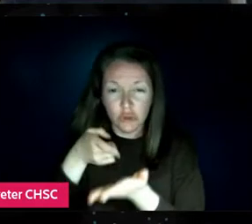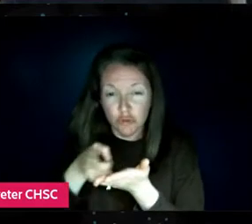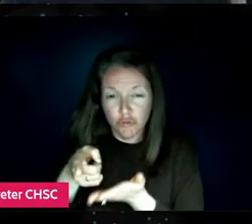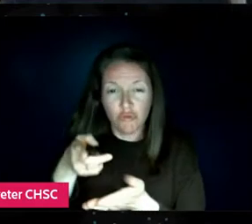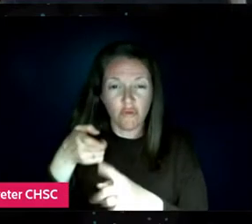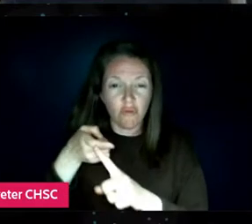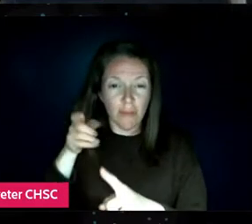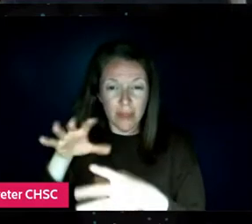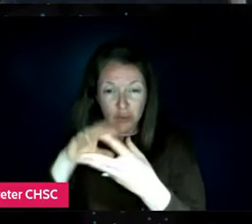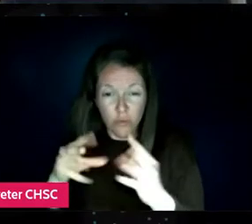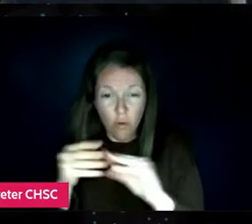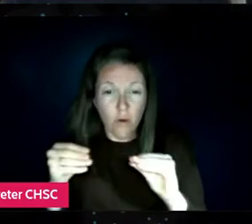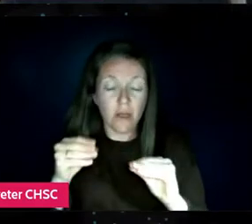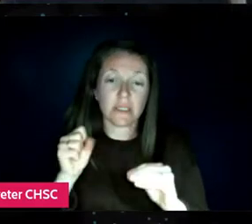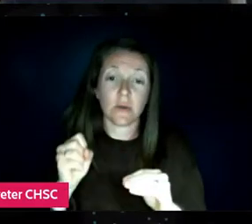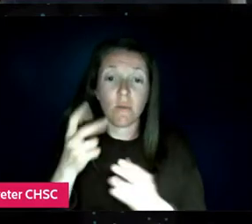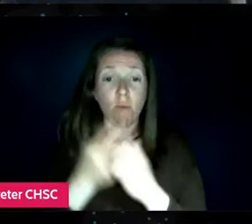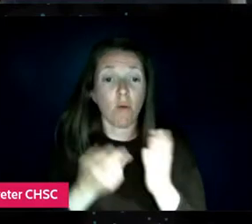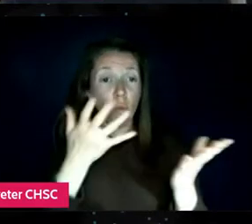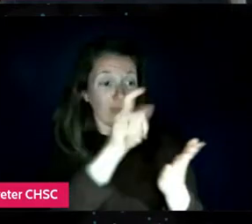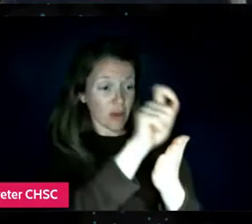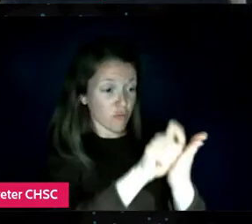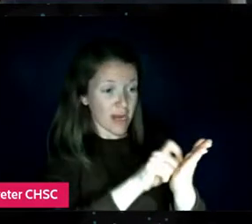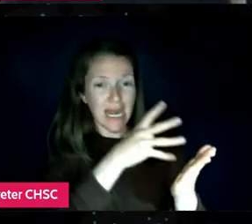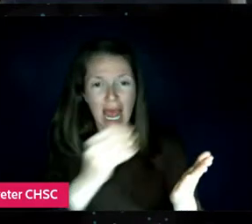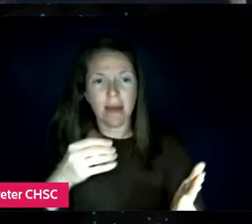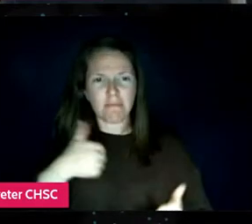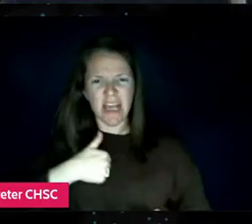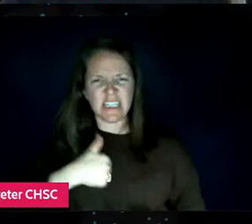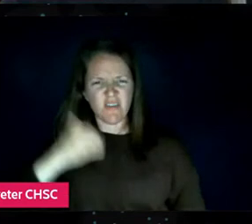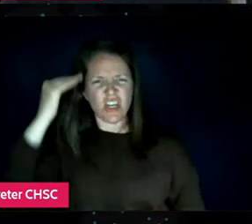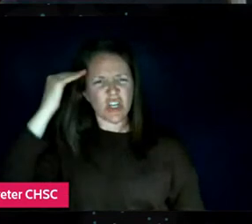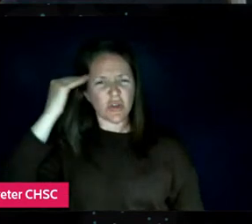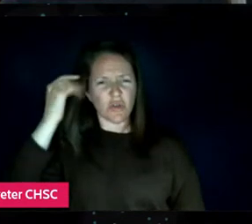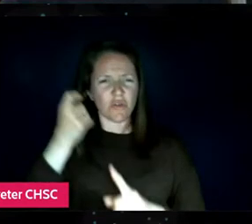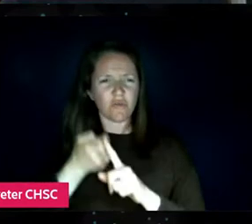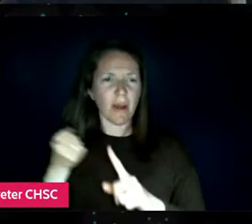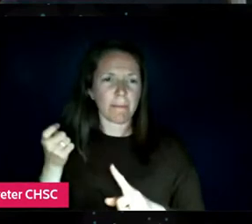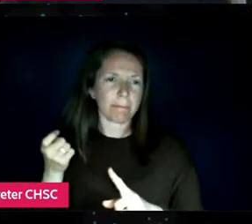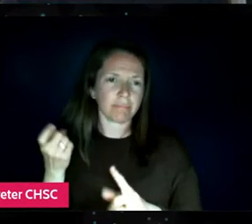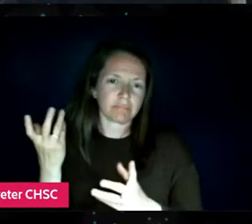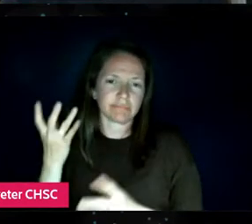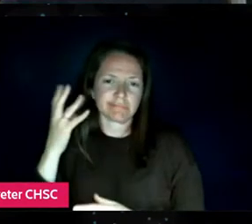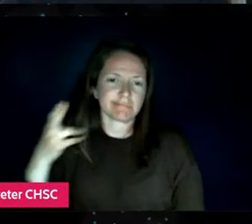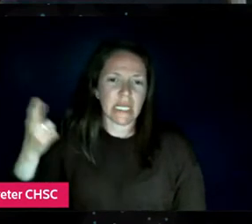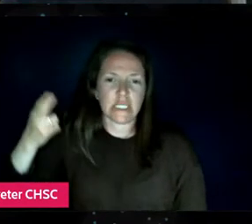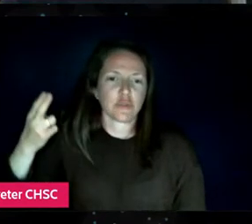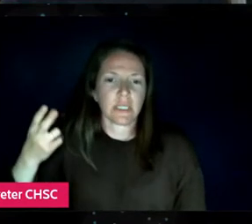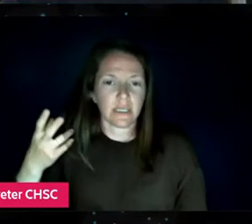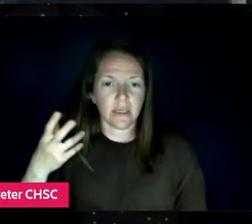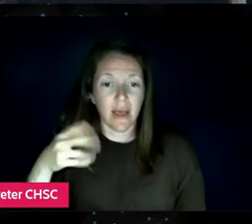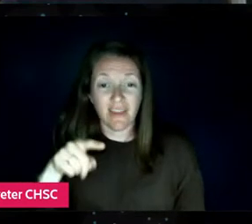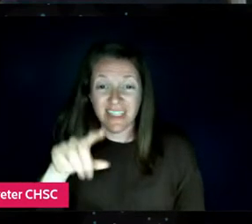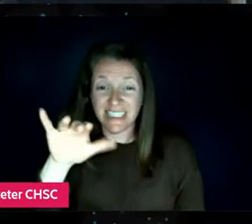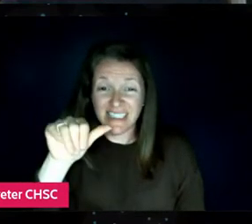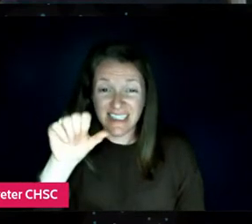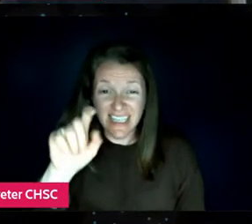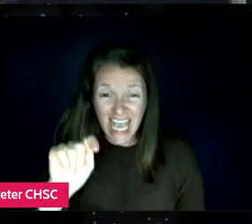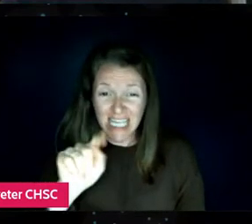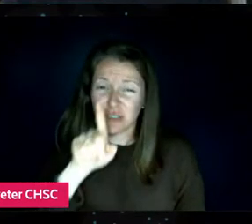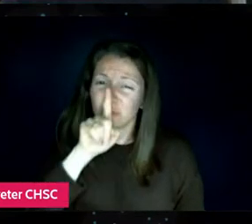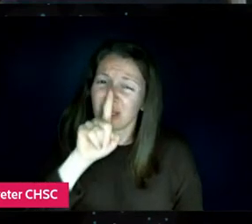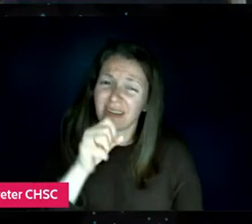about both in what they had written and both what I knew in real history, how this cast really loved